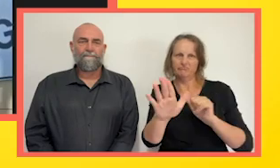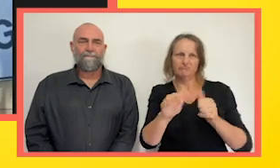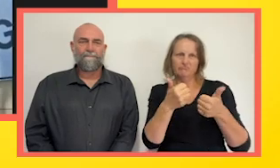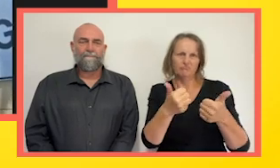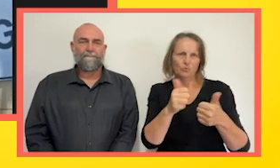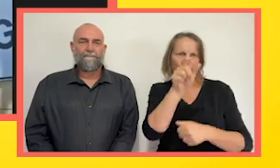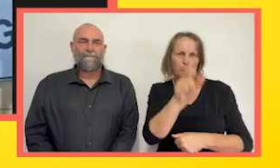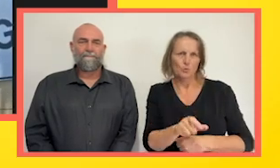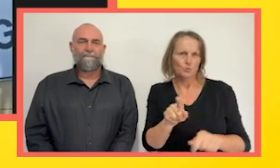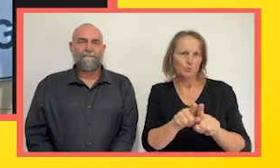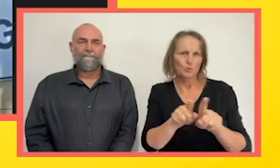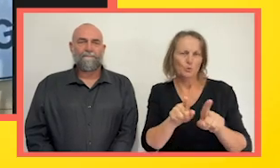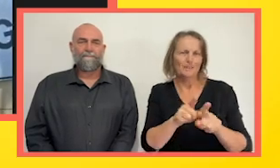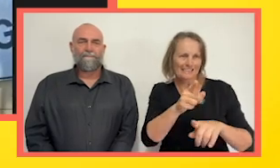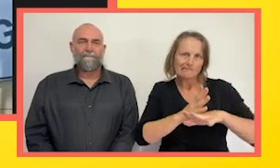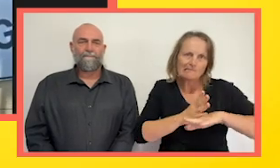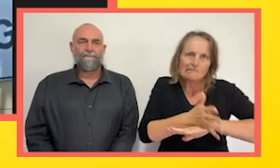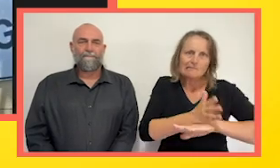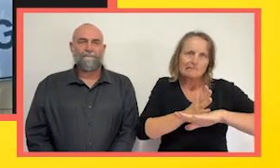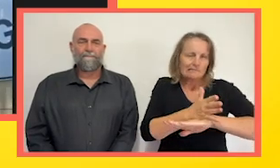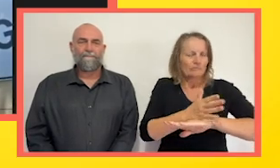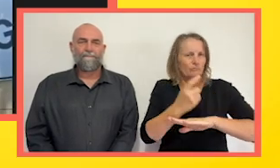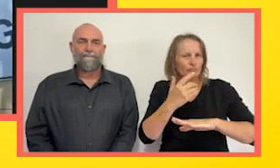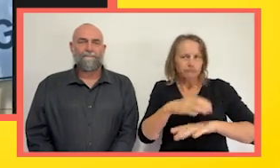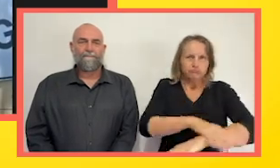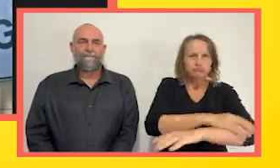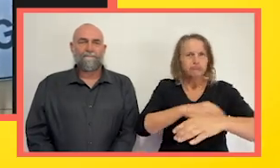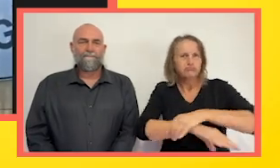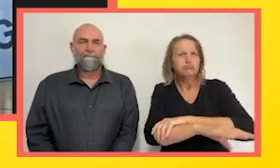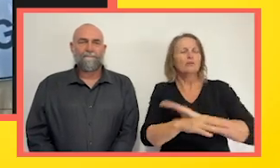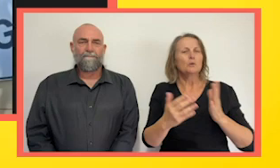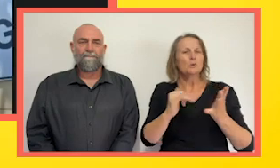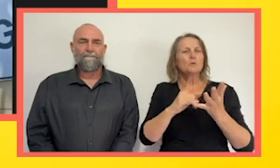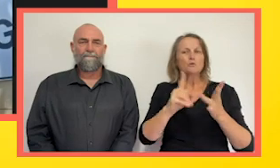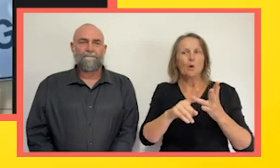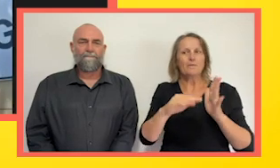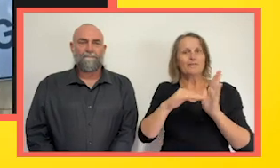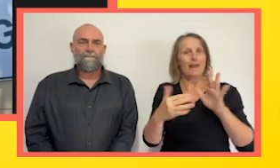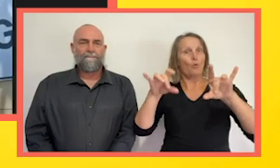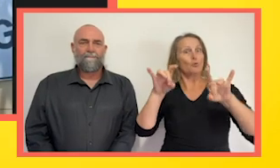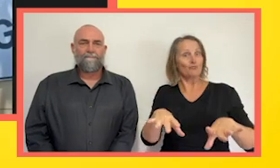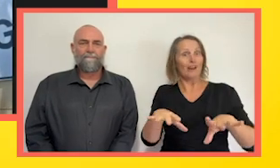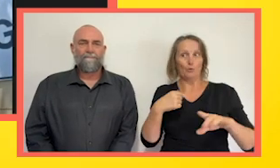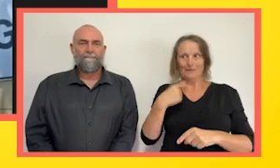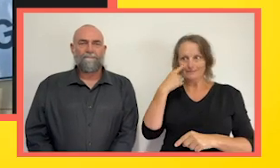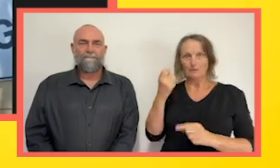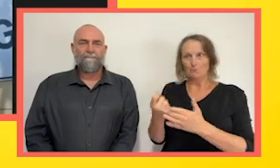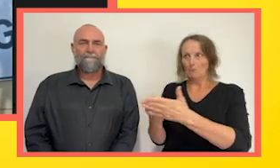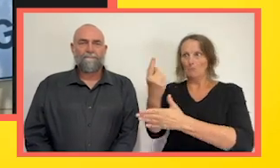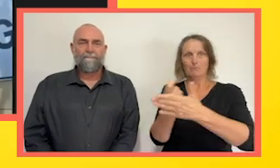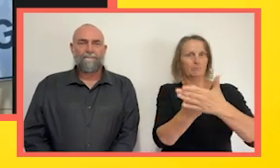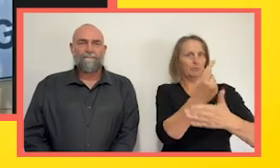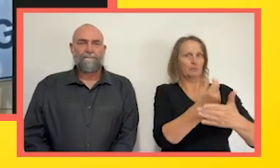a lot of success. He puts a lot of time and effort into the sport. So they're probably the two still for now domestically that are really